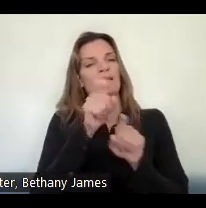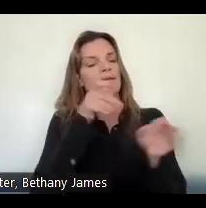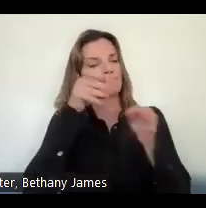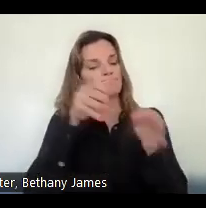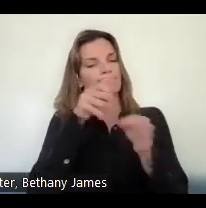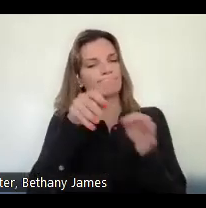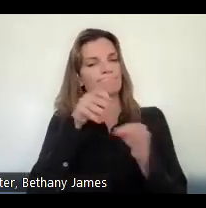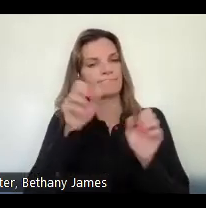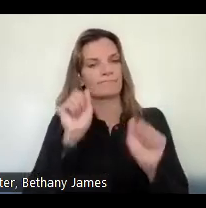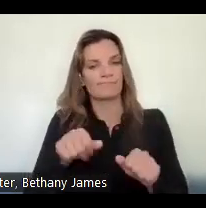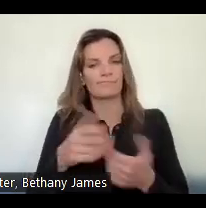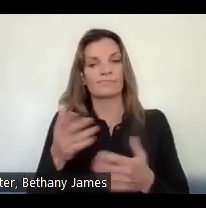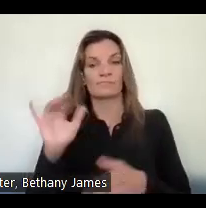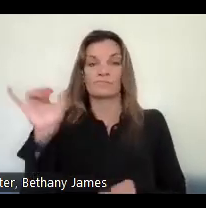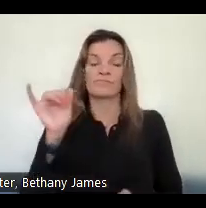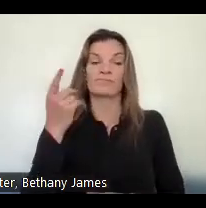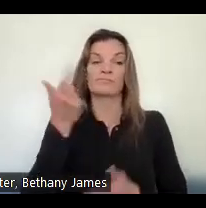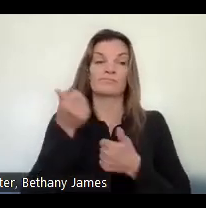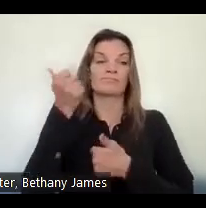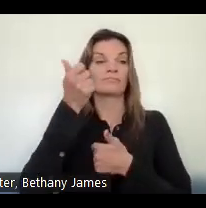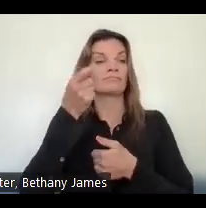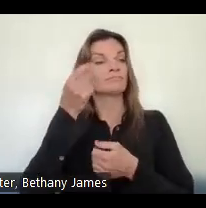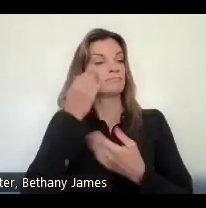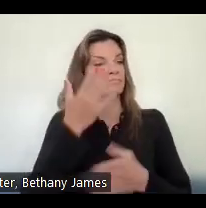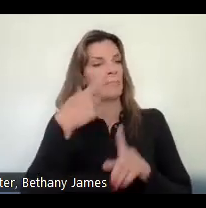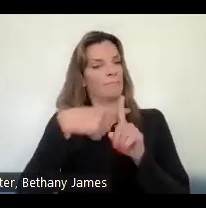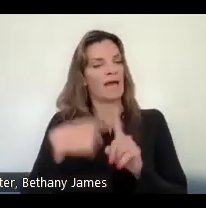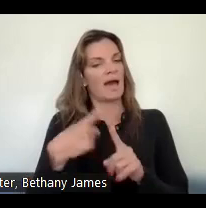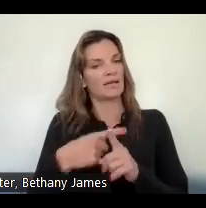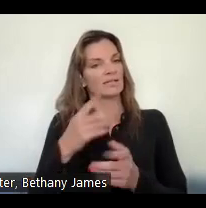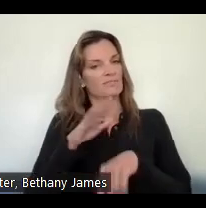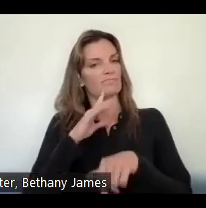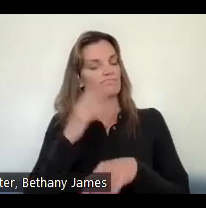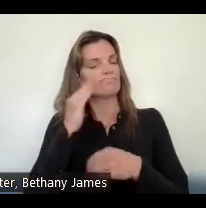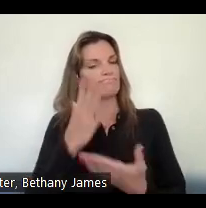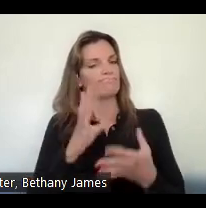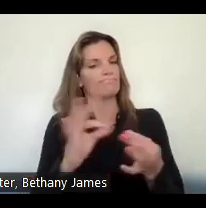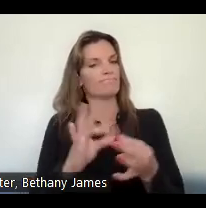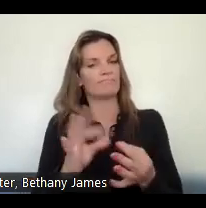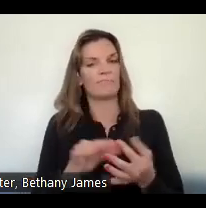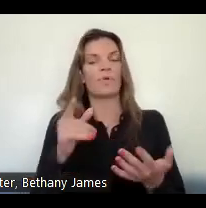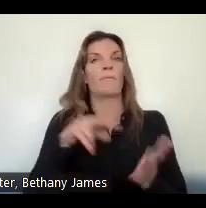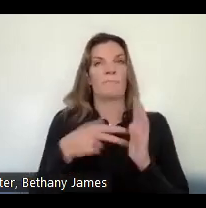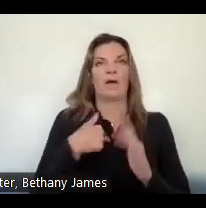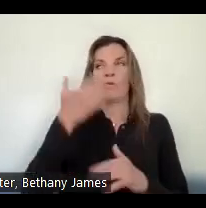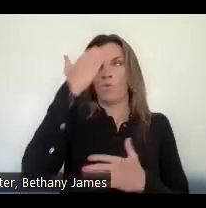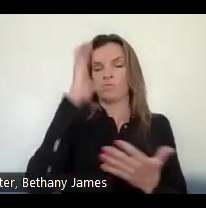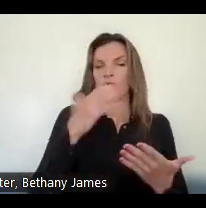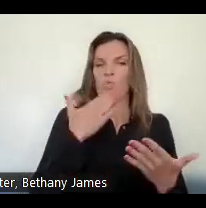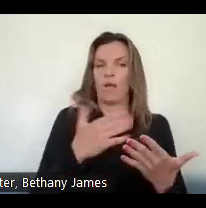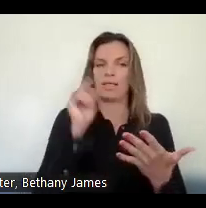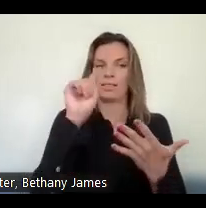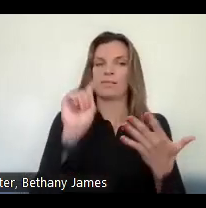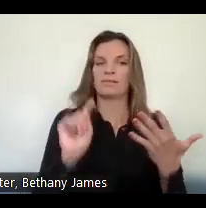feedback from a supervisor could be helpful. So the individual knows, okay, these are the areas I'm doing well in, and to make them, give them a